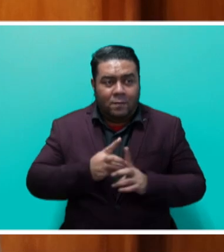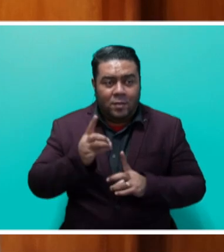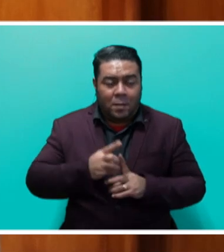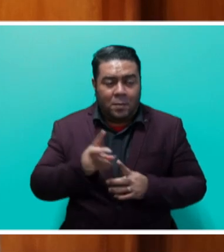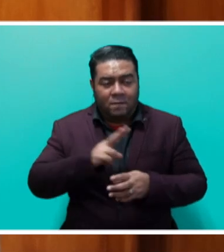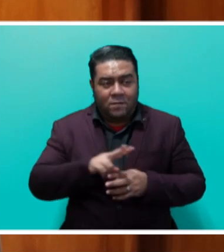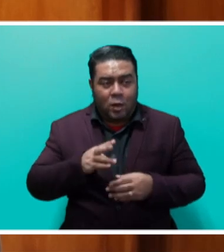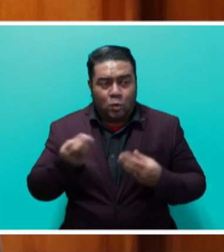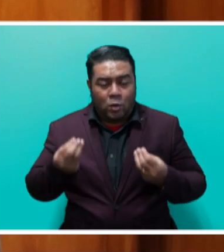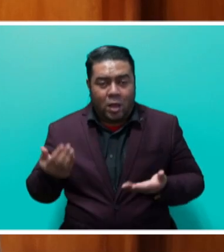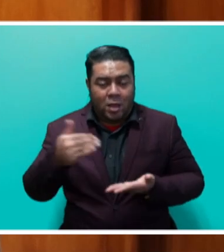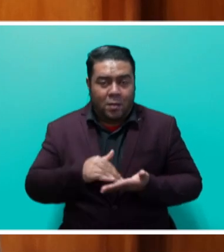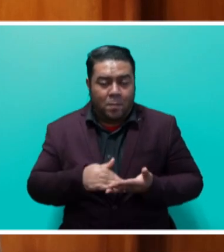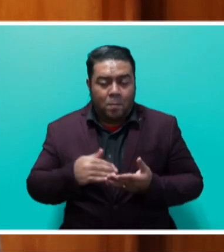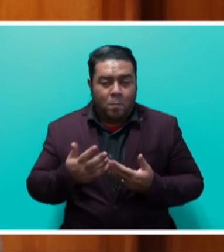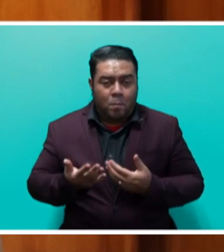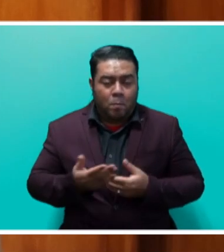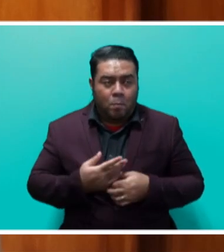value-add products such as